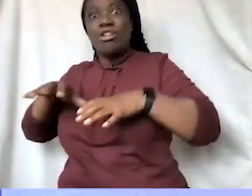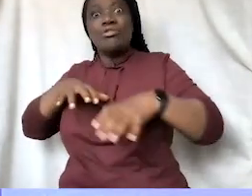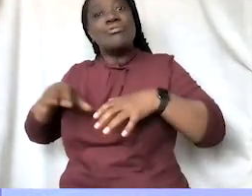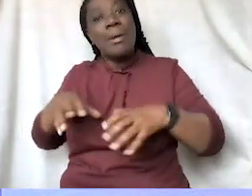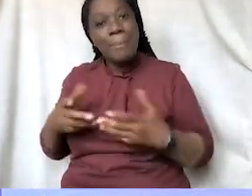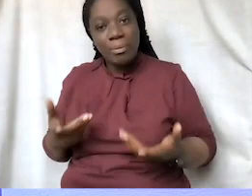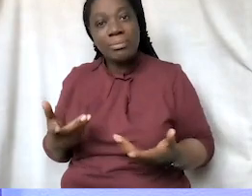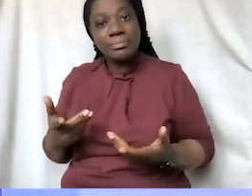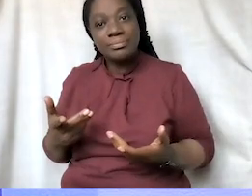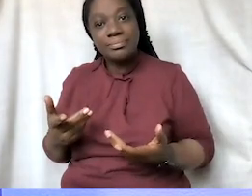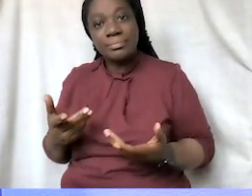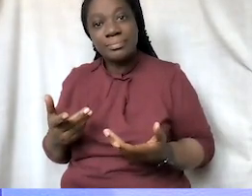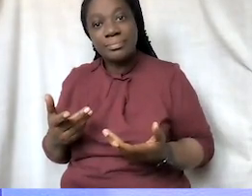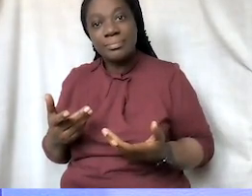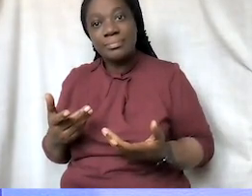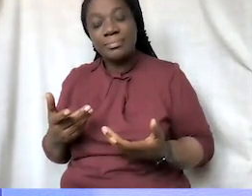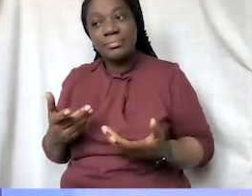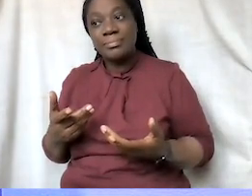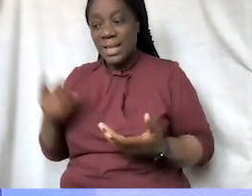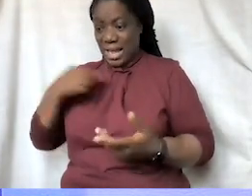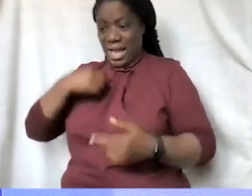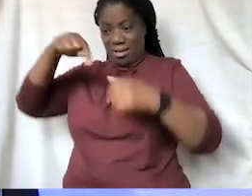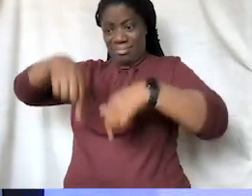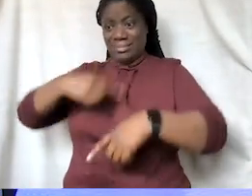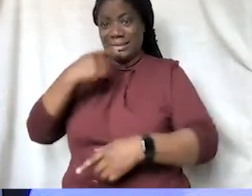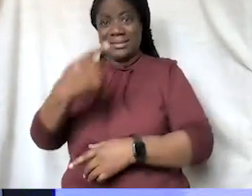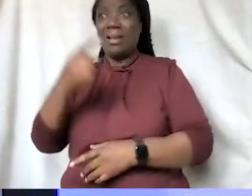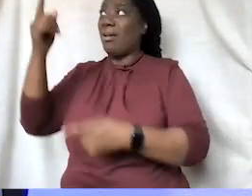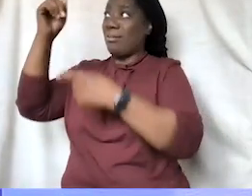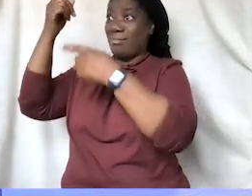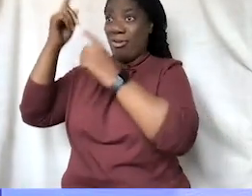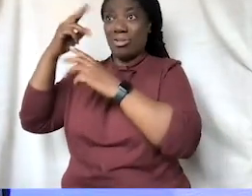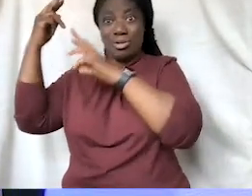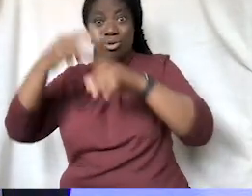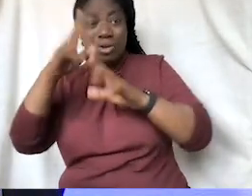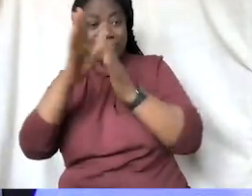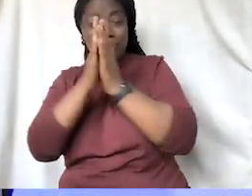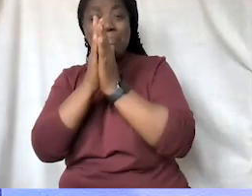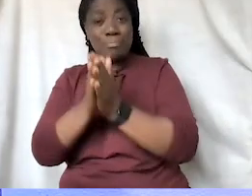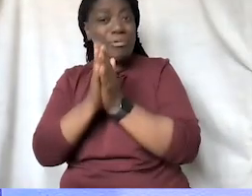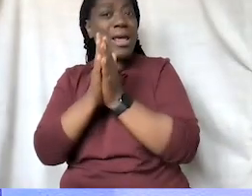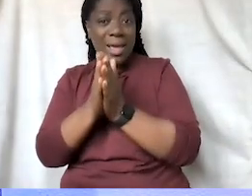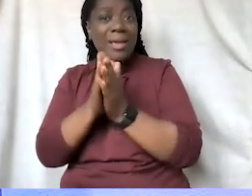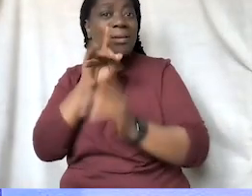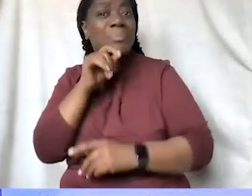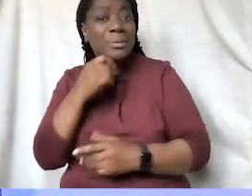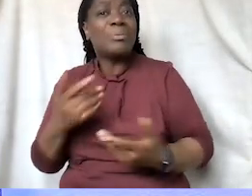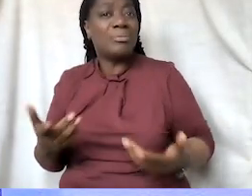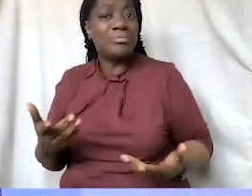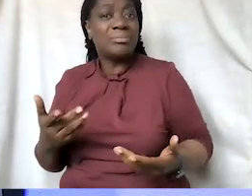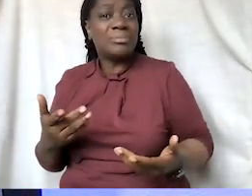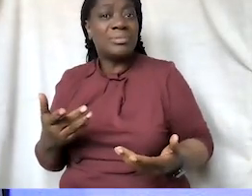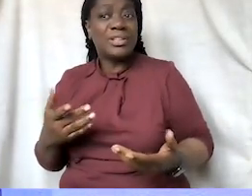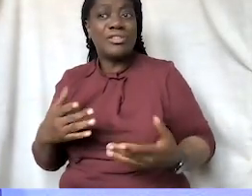is looking for some prayer warriors, people who are willing to go to battle with the